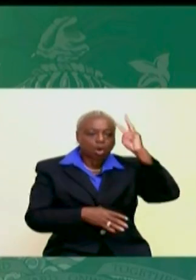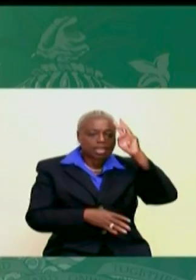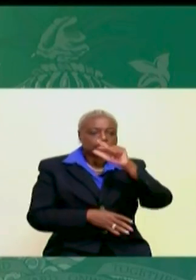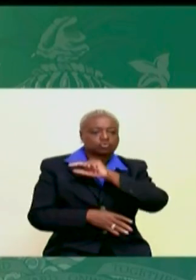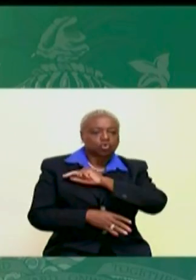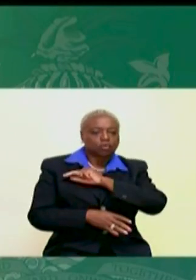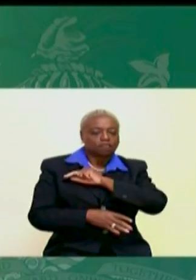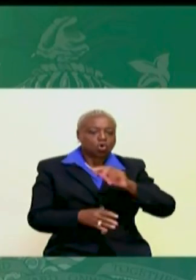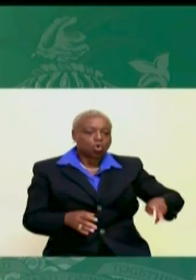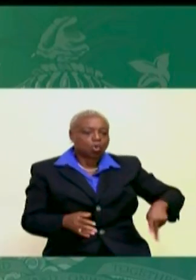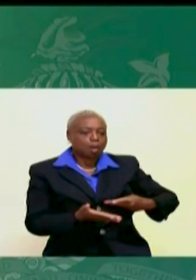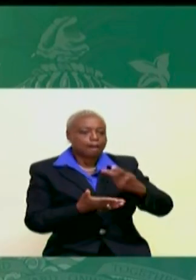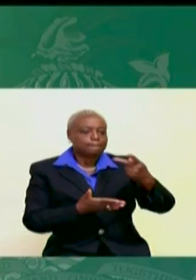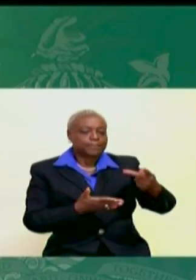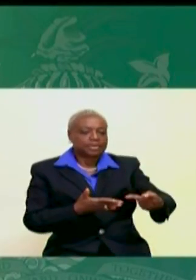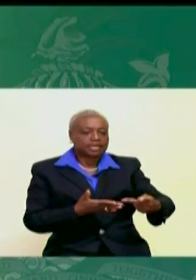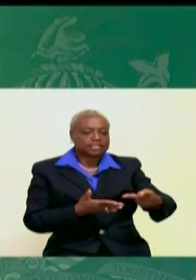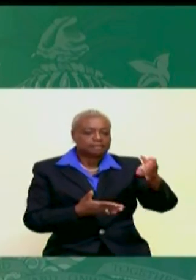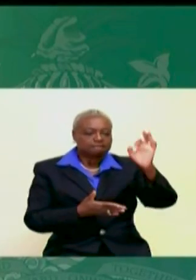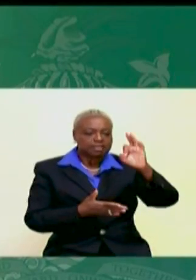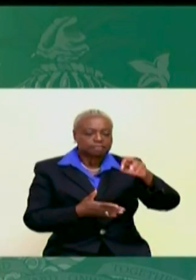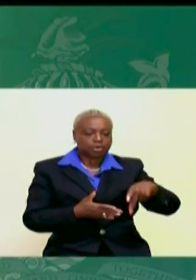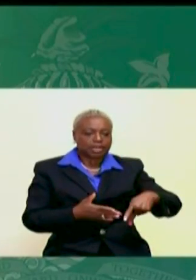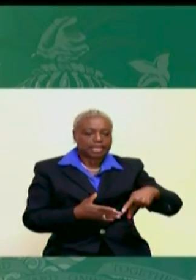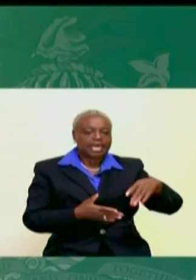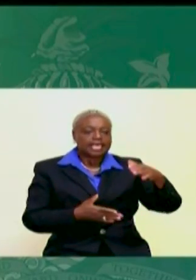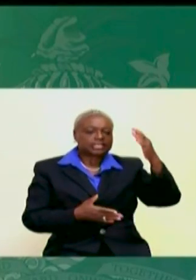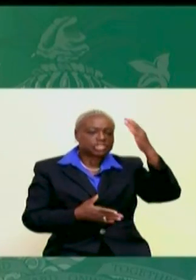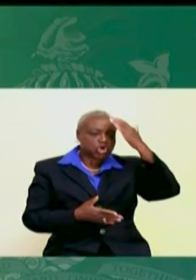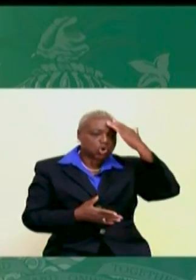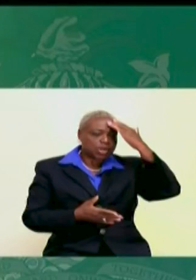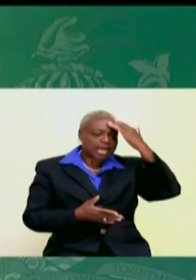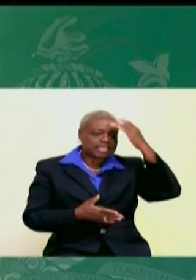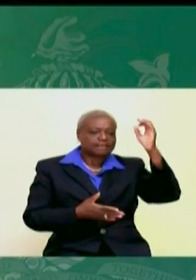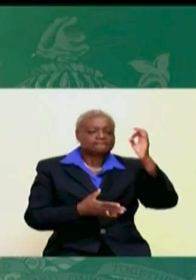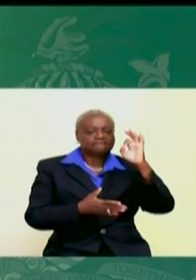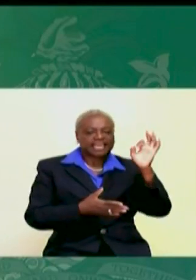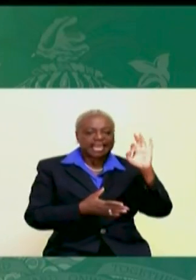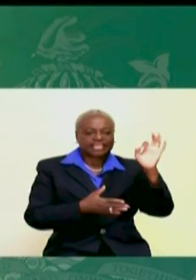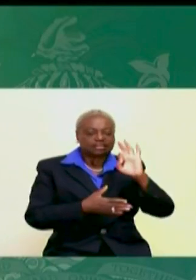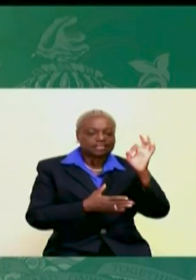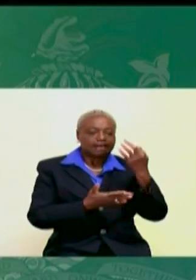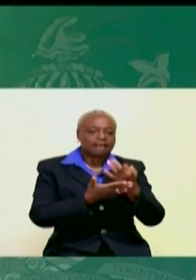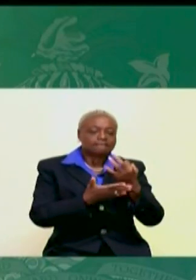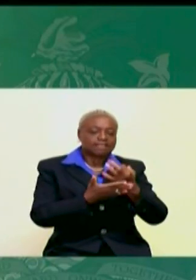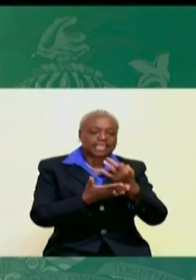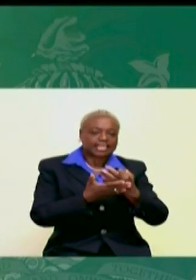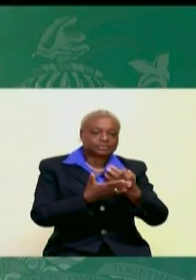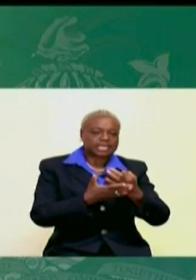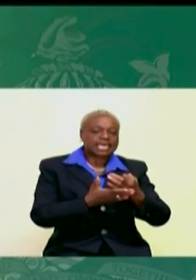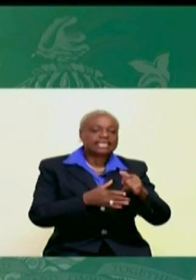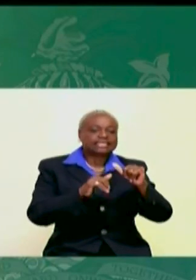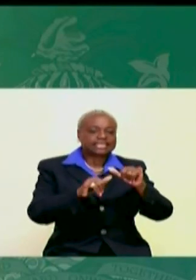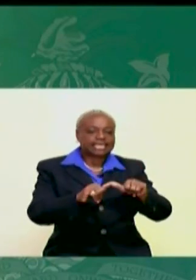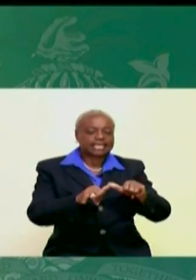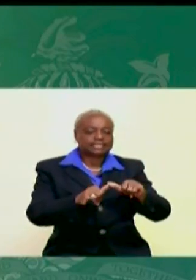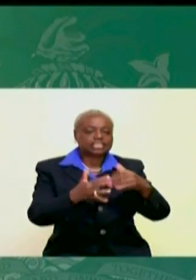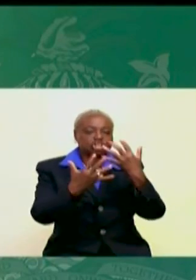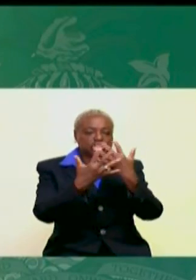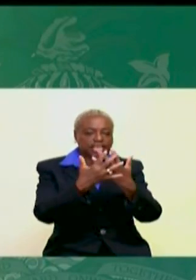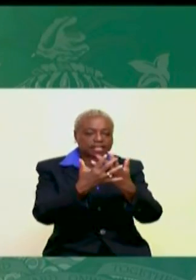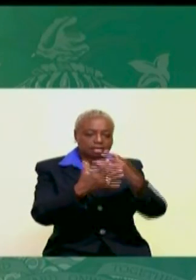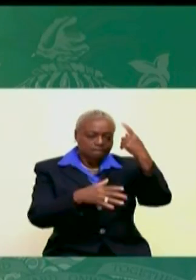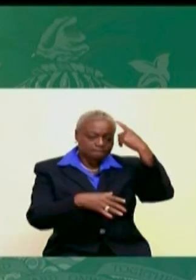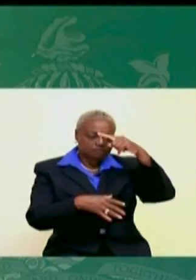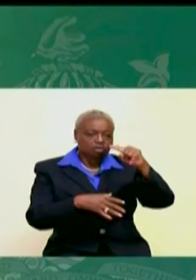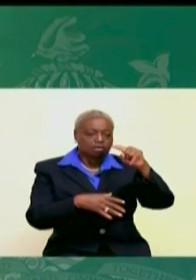is shown in the magazine article as a financial wizard who spent 2 years in a federal penitentiary for mail fraud. Before